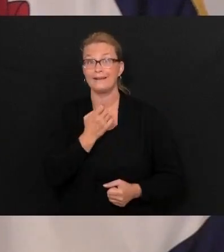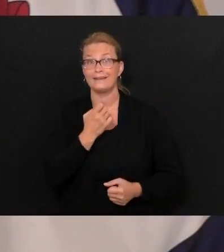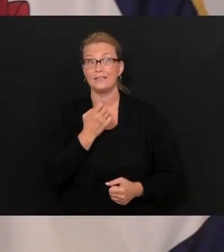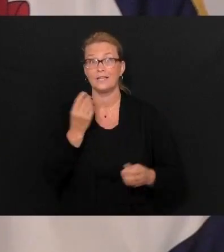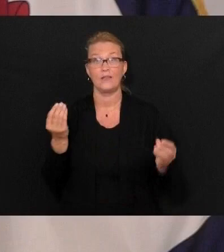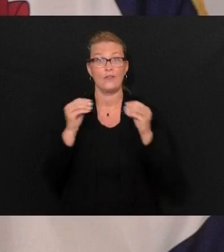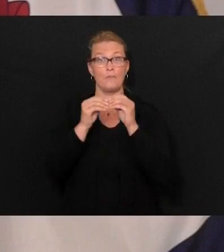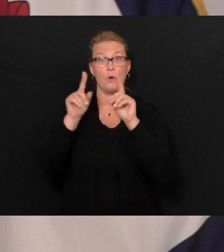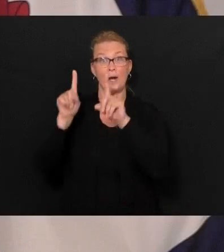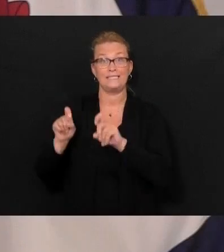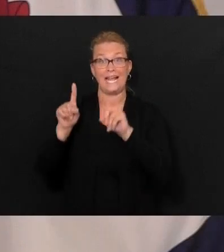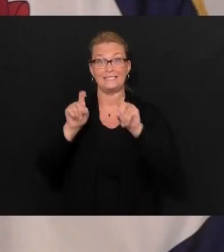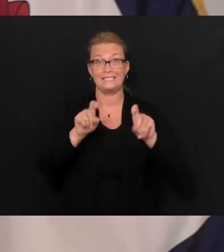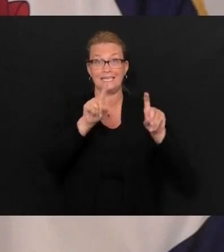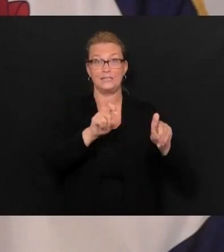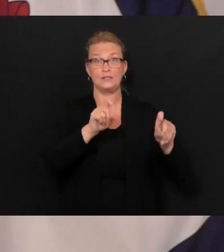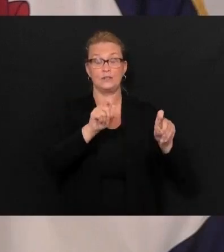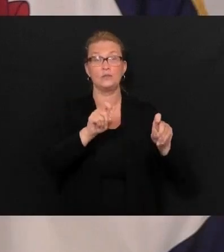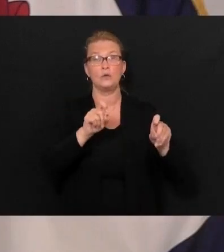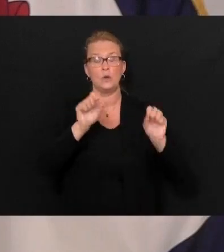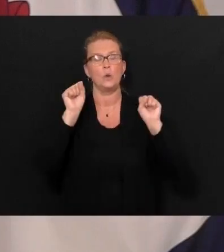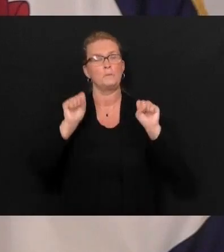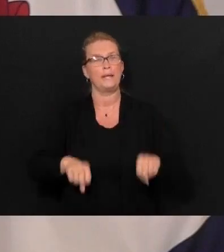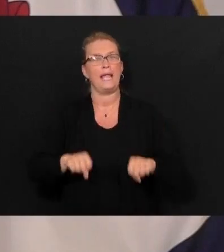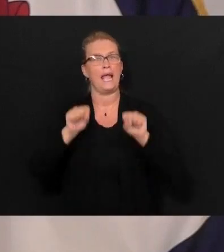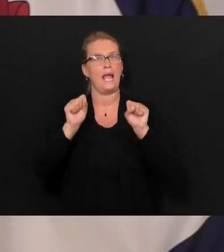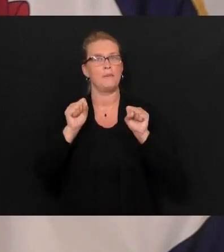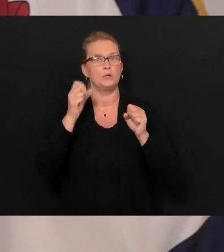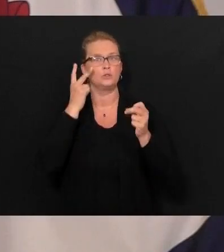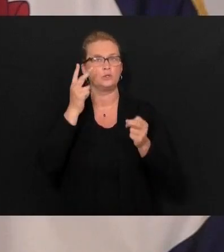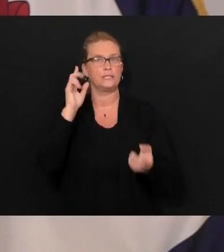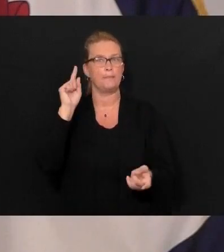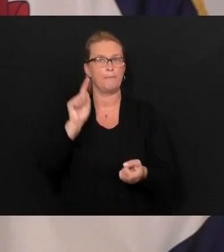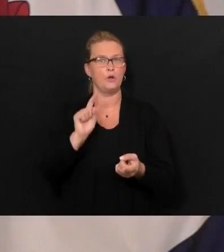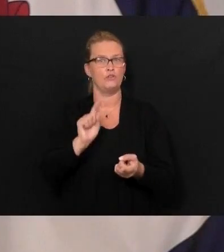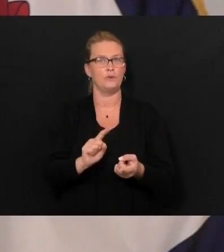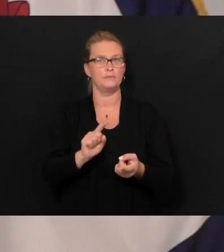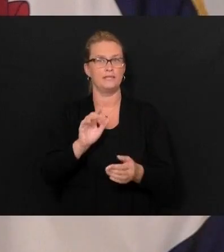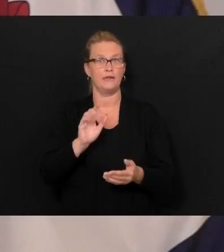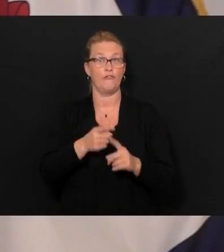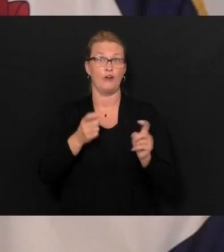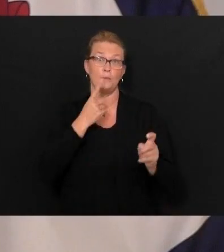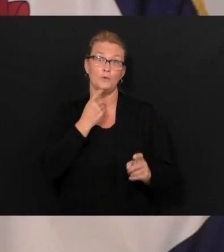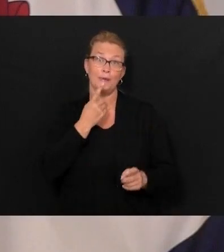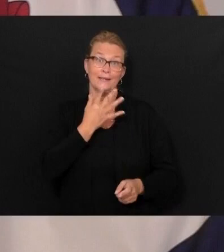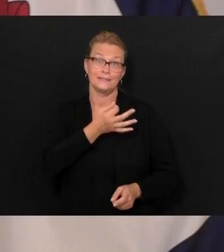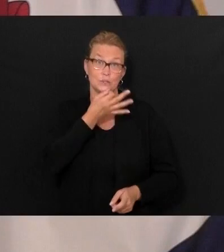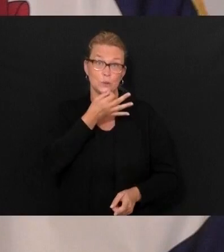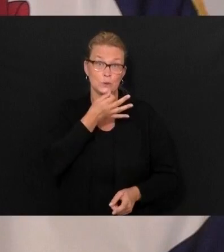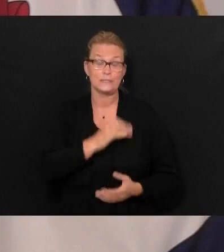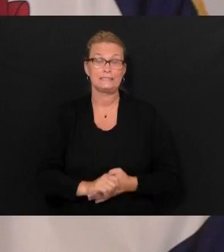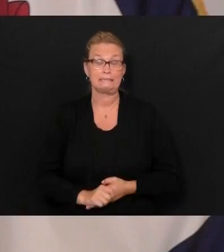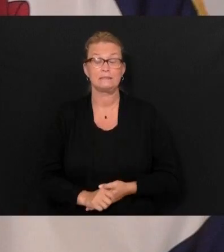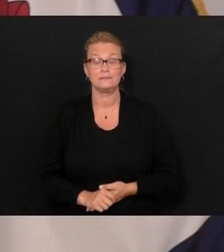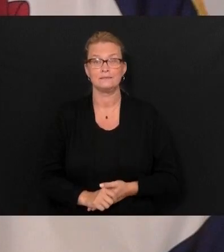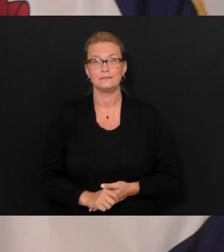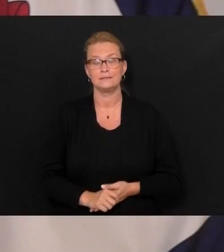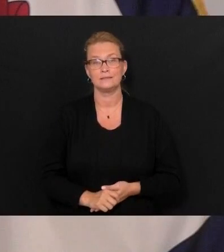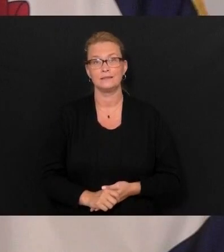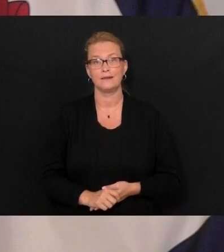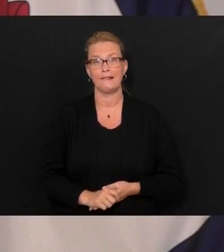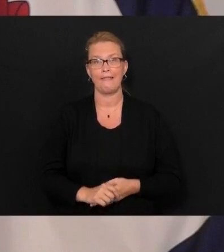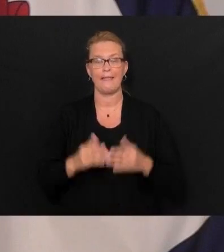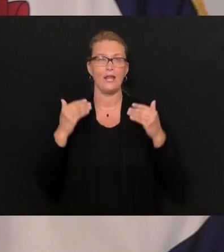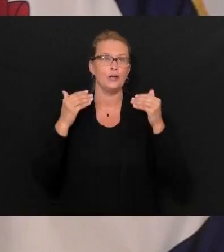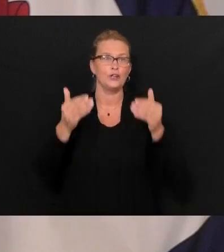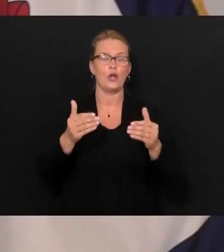more we test and everything, and we'll be able to move these counties and move them out of the red, I hope, real soon. And so go